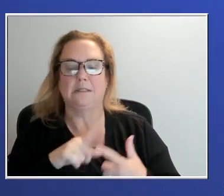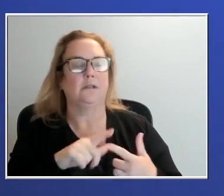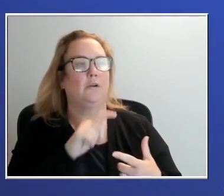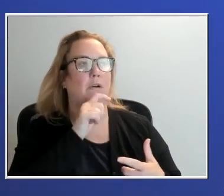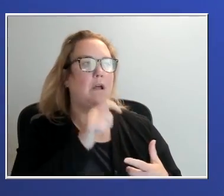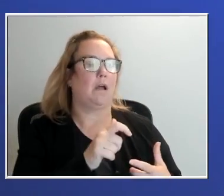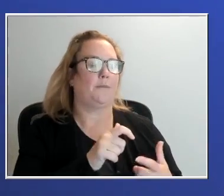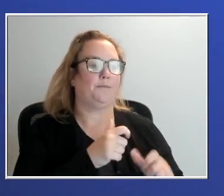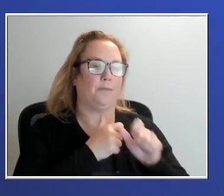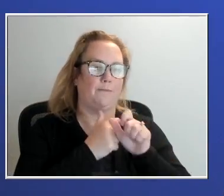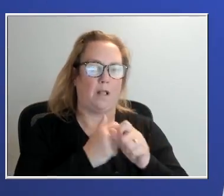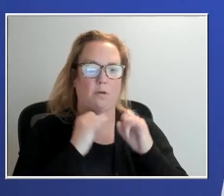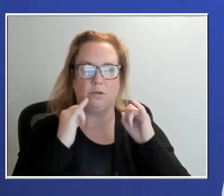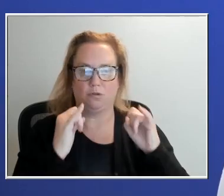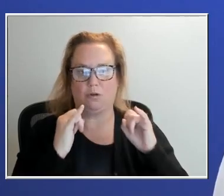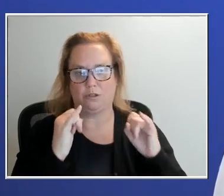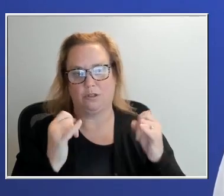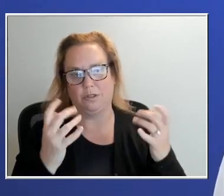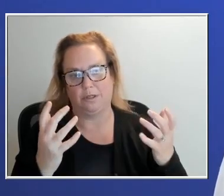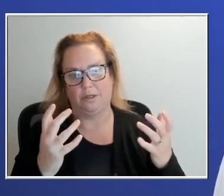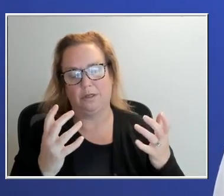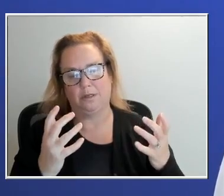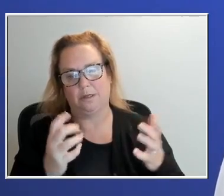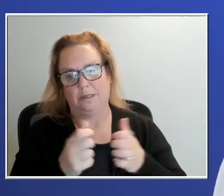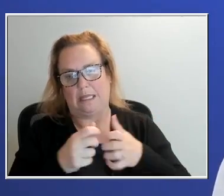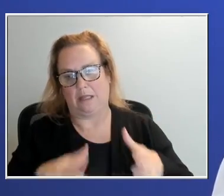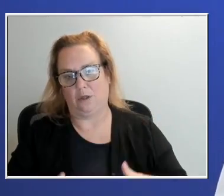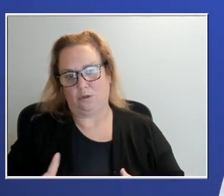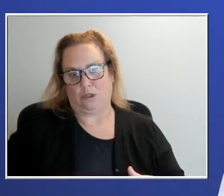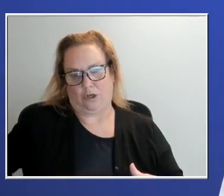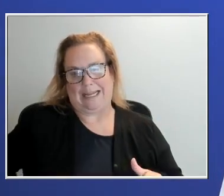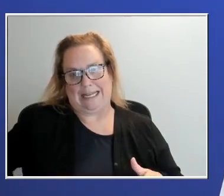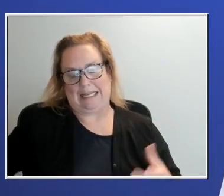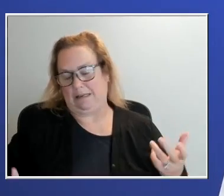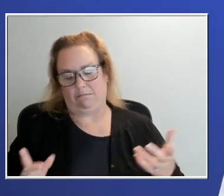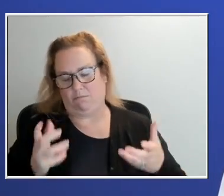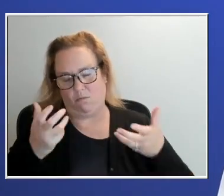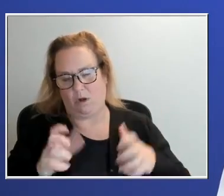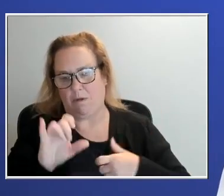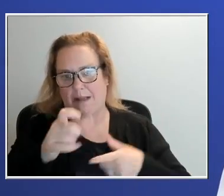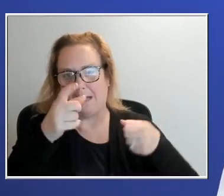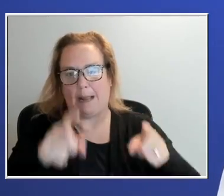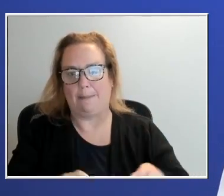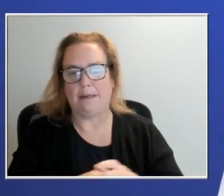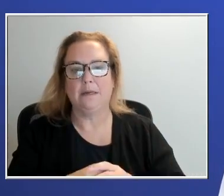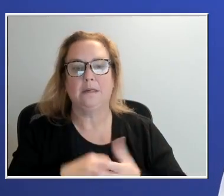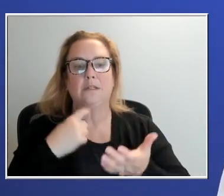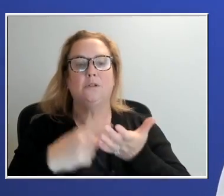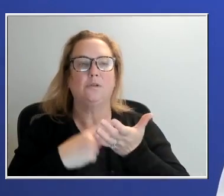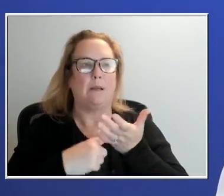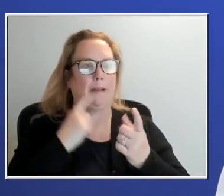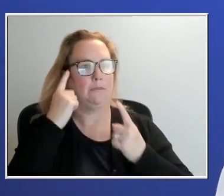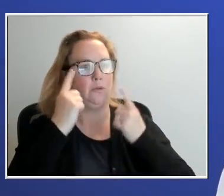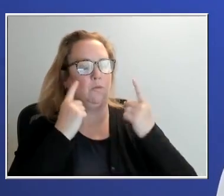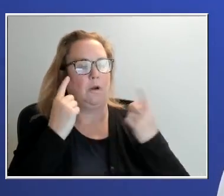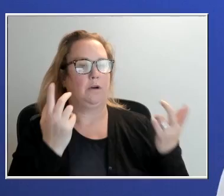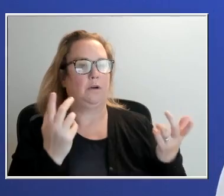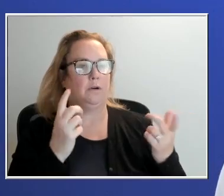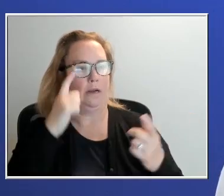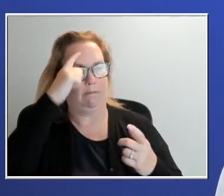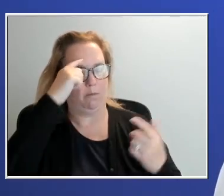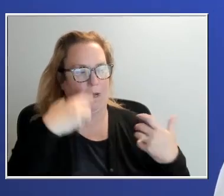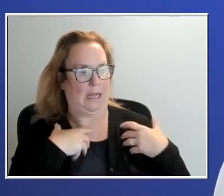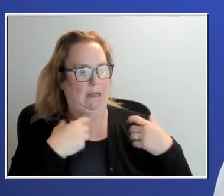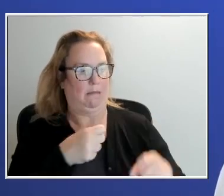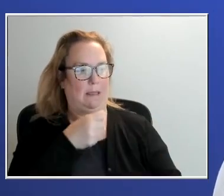follow instructions, then they could lose their kidney. So we don't want that to happen. So sometimes we wonder if brain health can impact